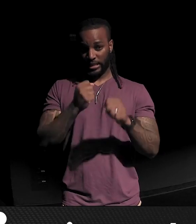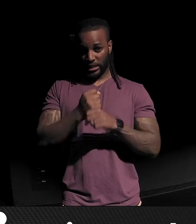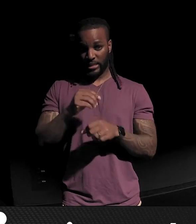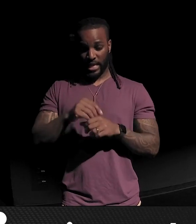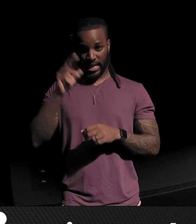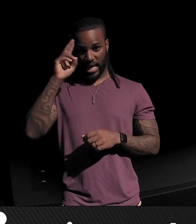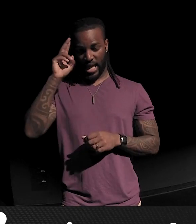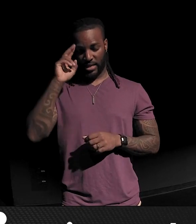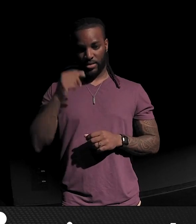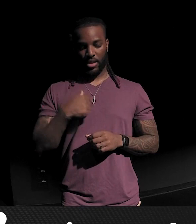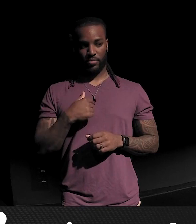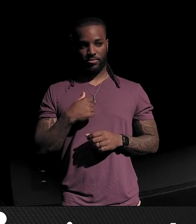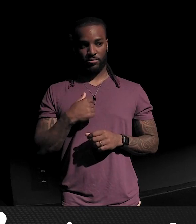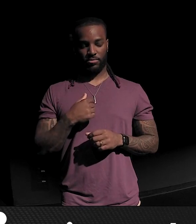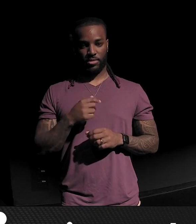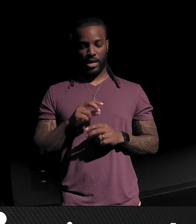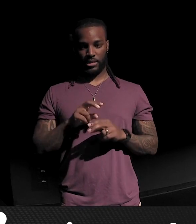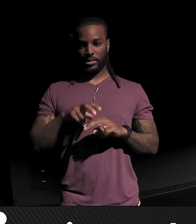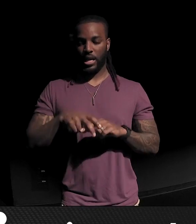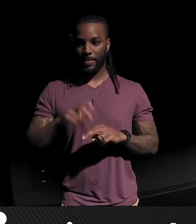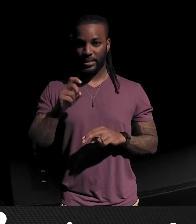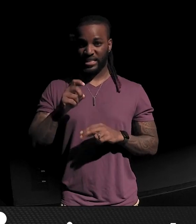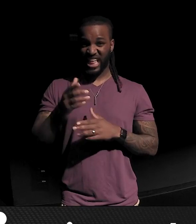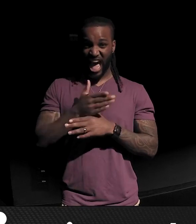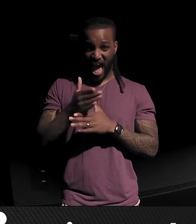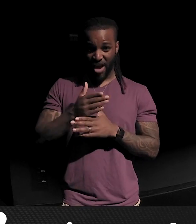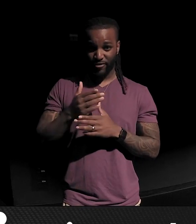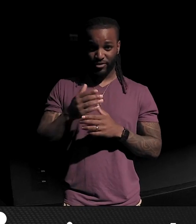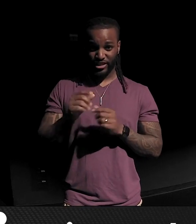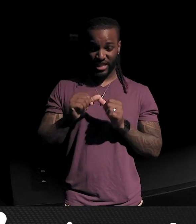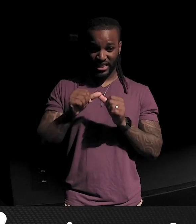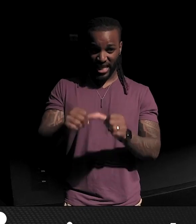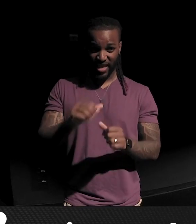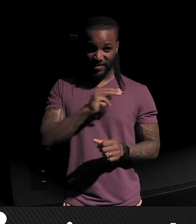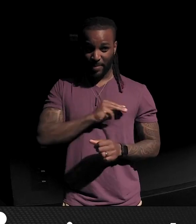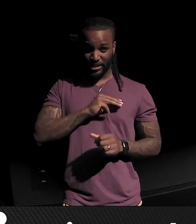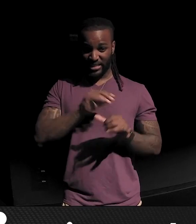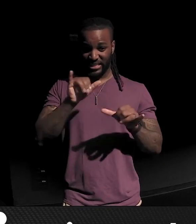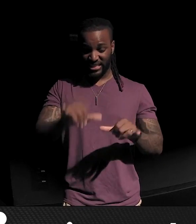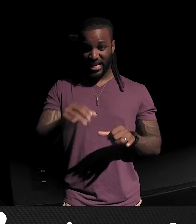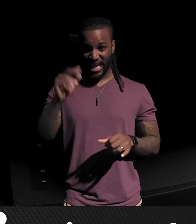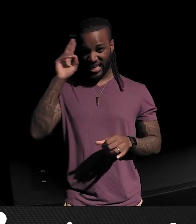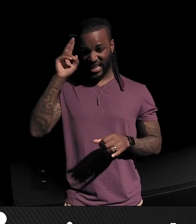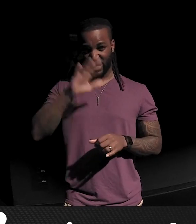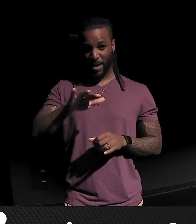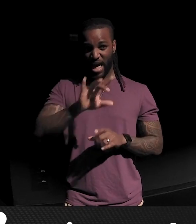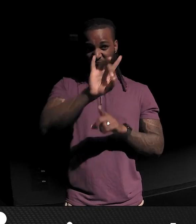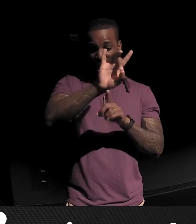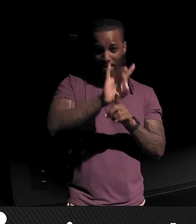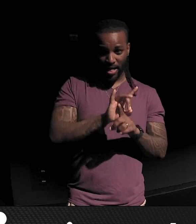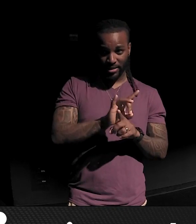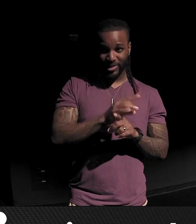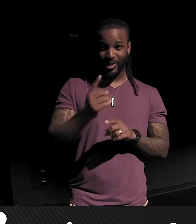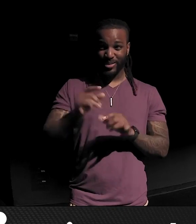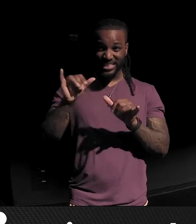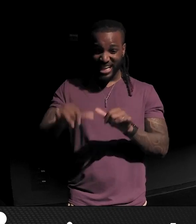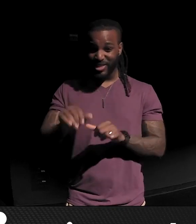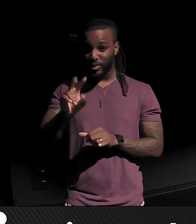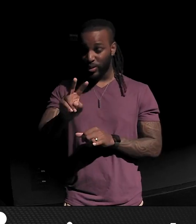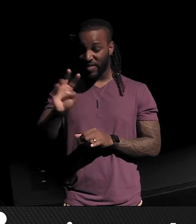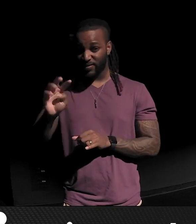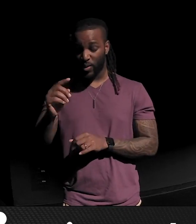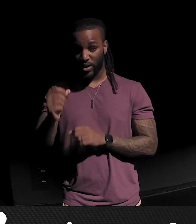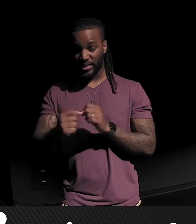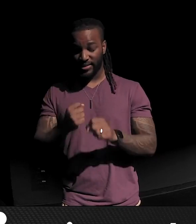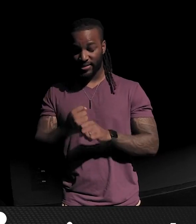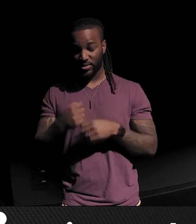up, because the average length of a missionary stay in Haiti is about 8 months. So if somebody stayed there 24 years, they have learned some